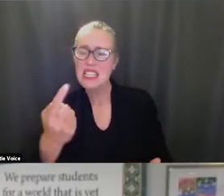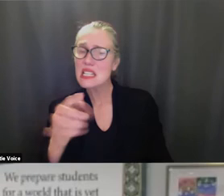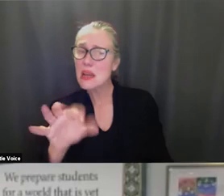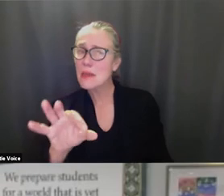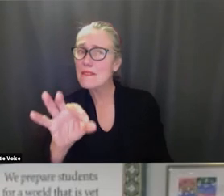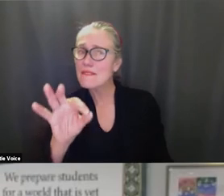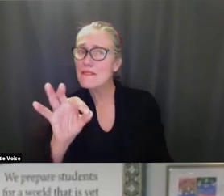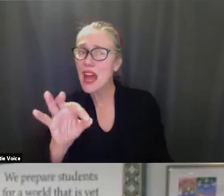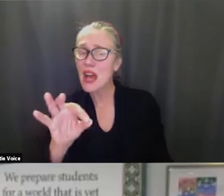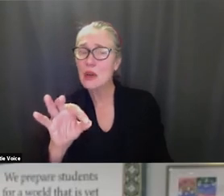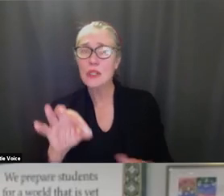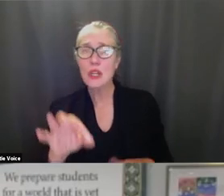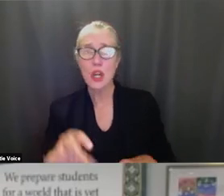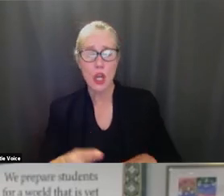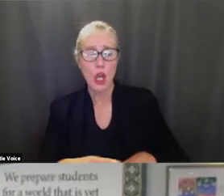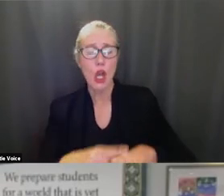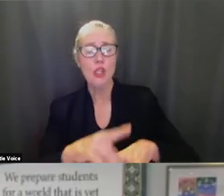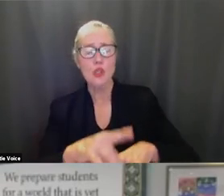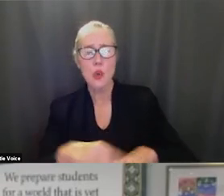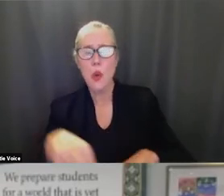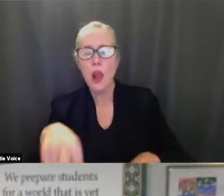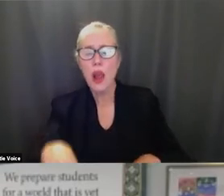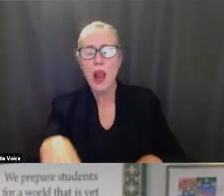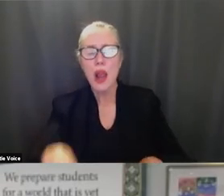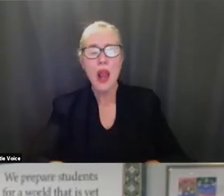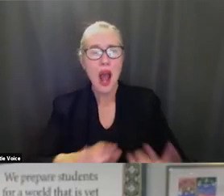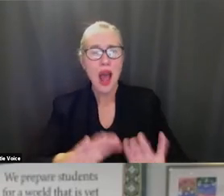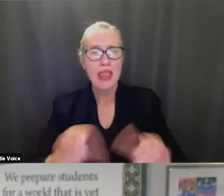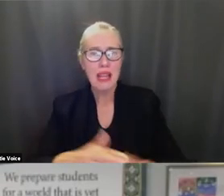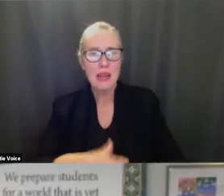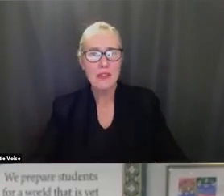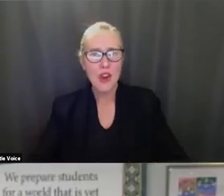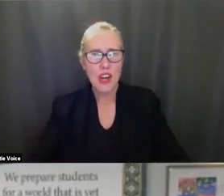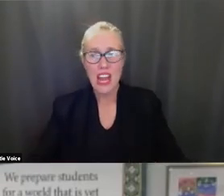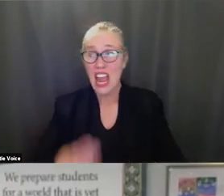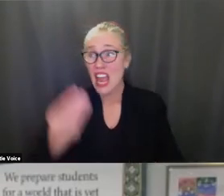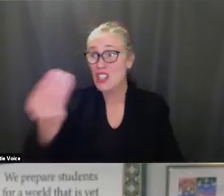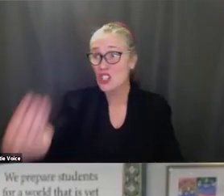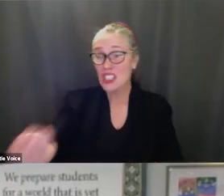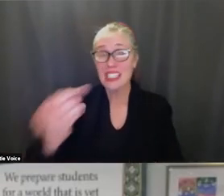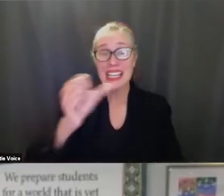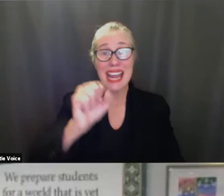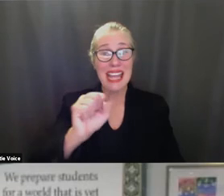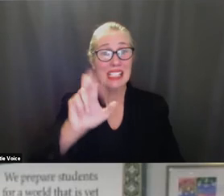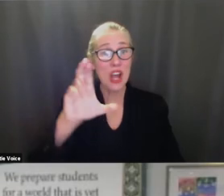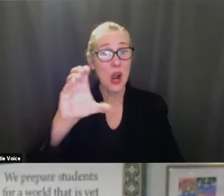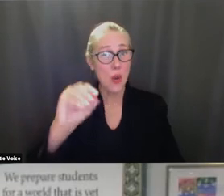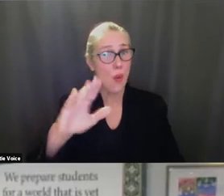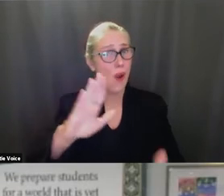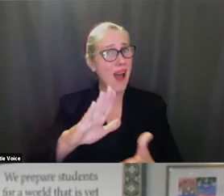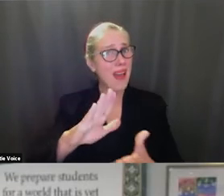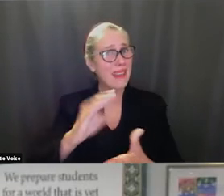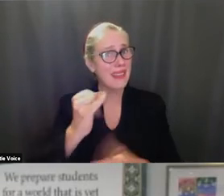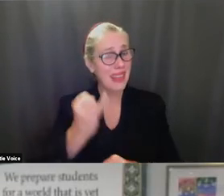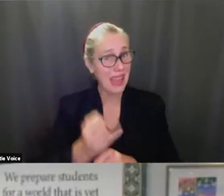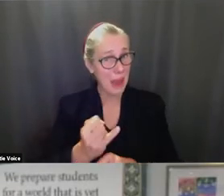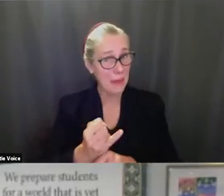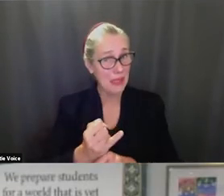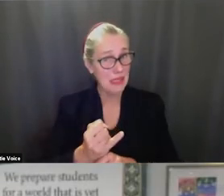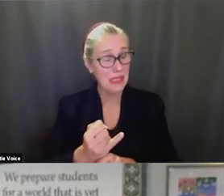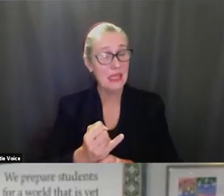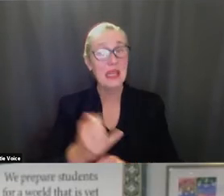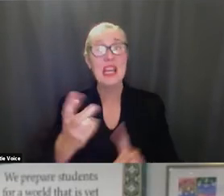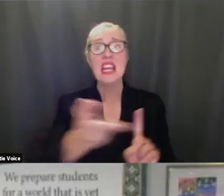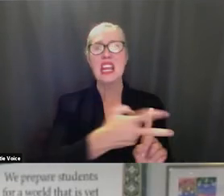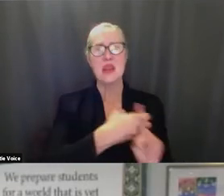jewel on the classroom floor and then turned it into the sro on campus he pulled me